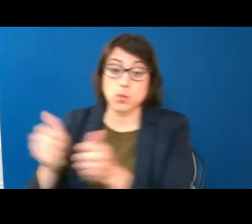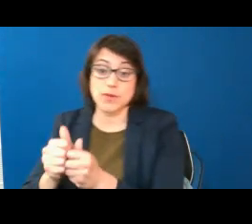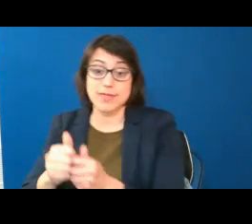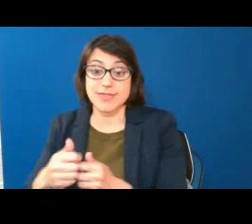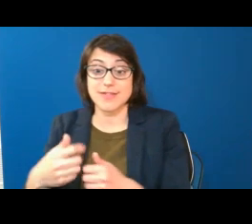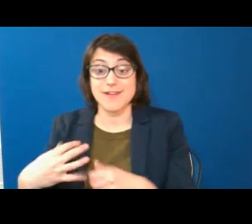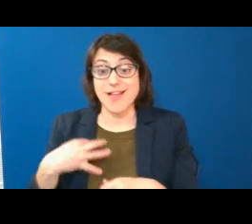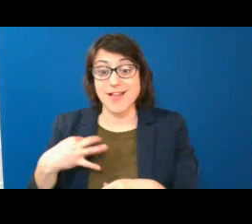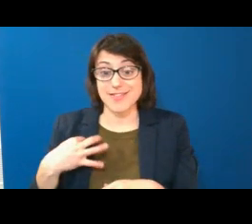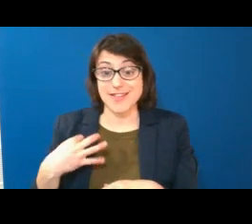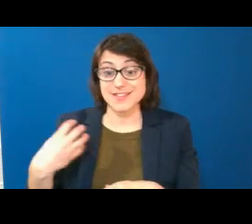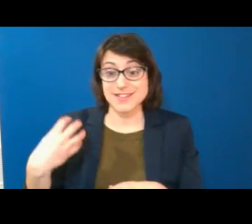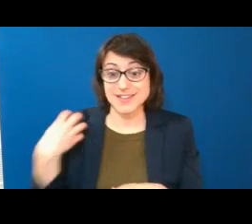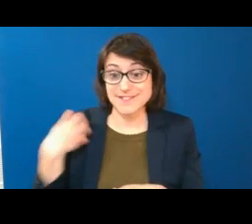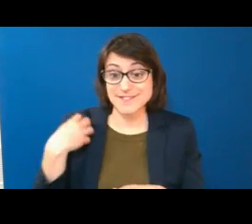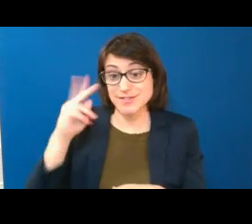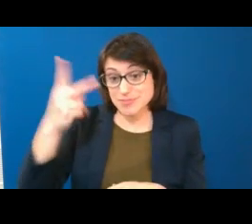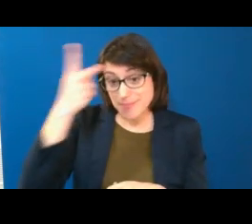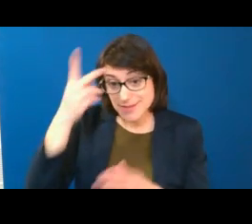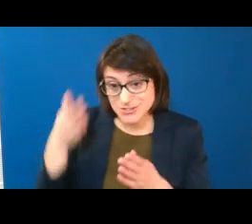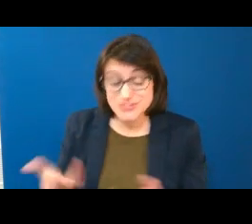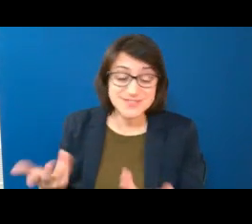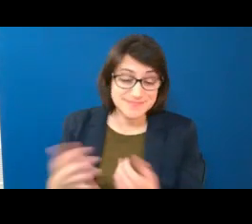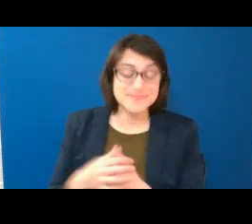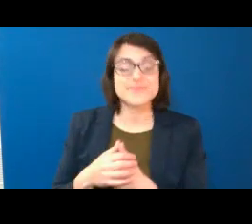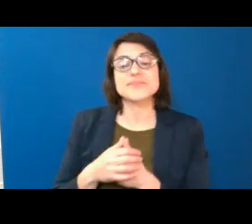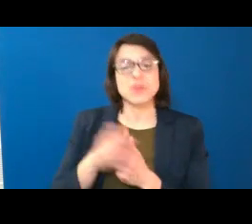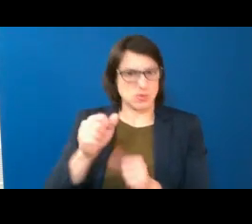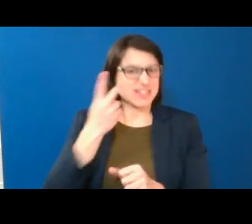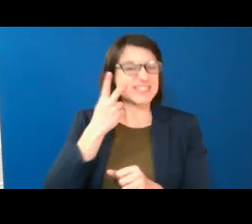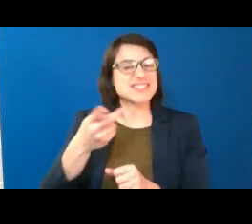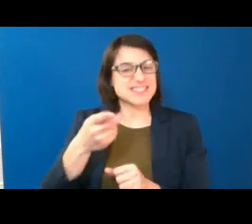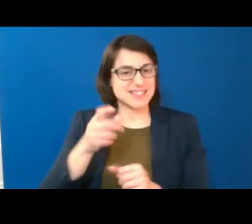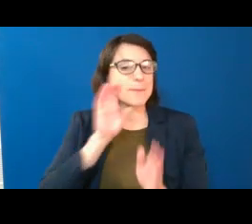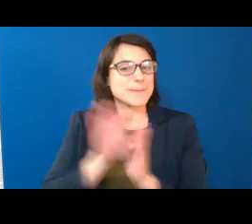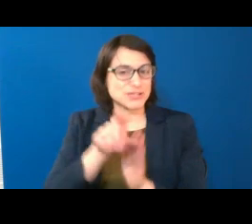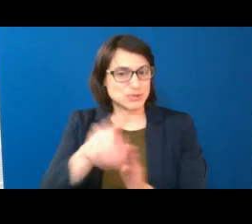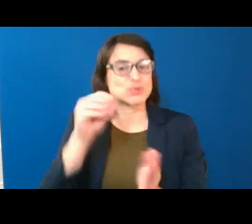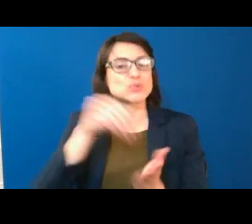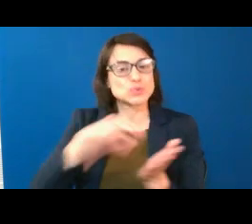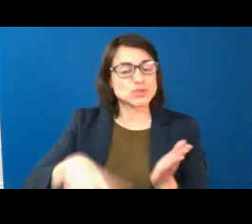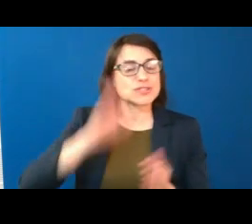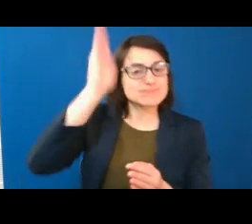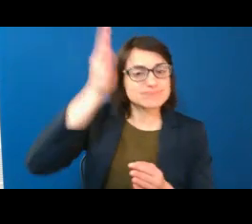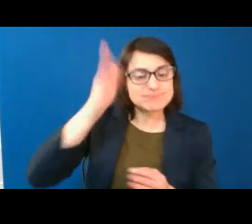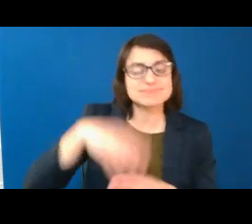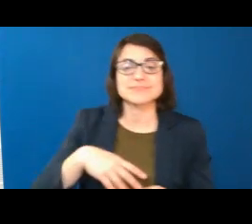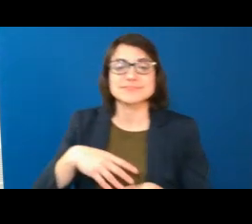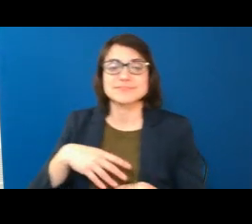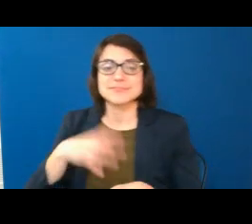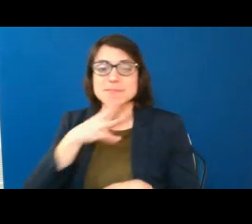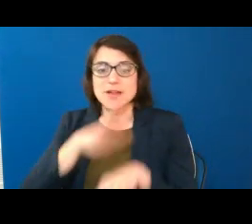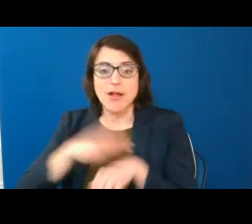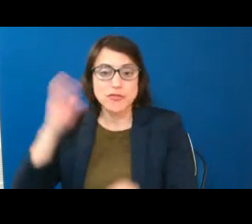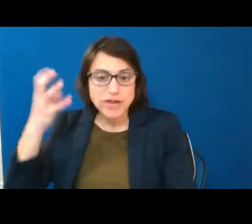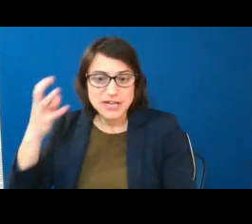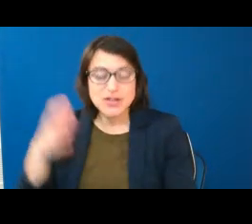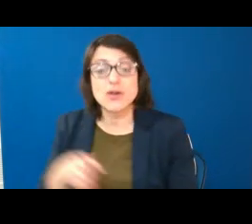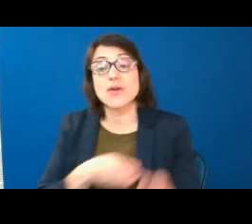students giving presentations, speaking on the radio, and then in this photo over here, the students